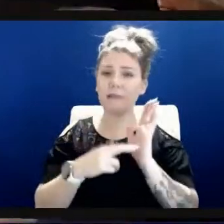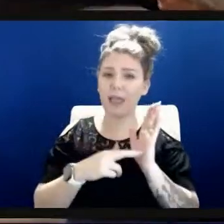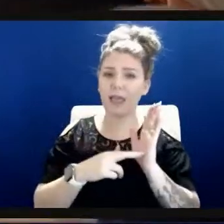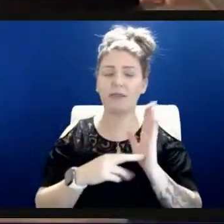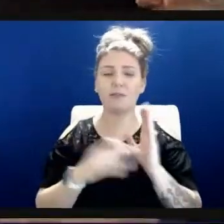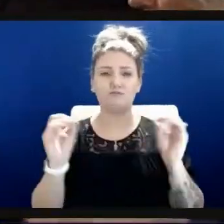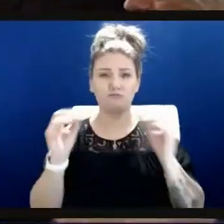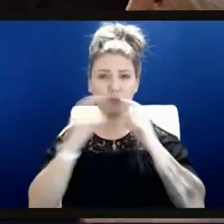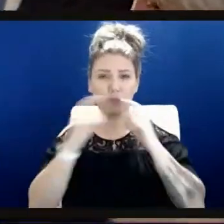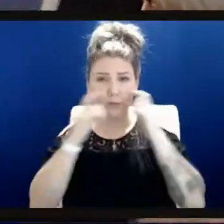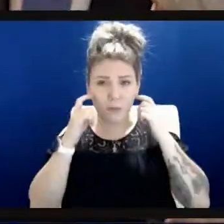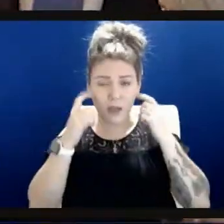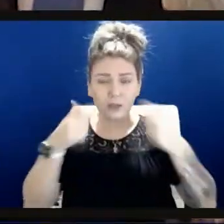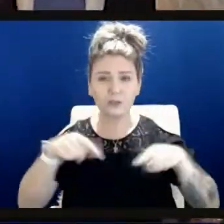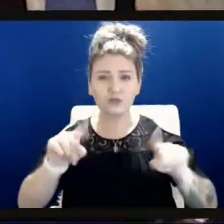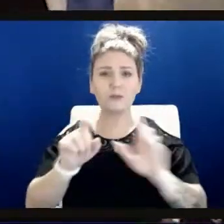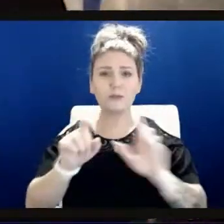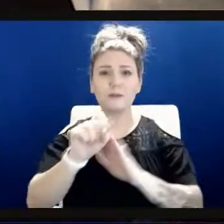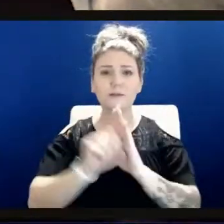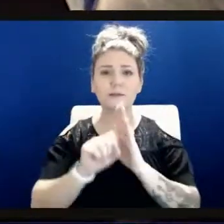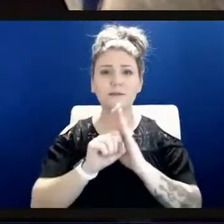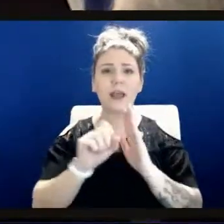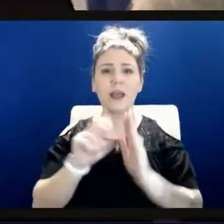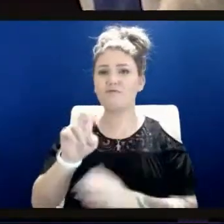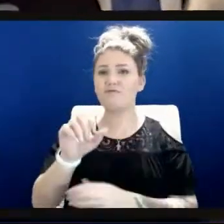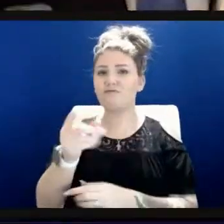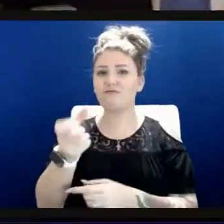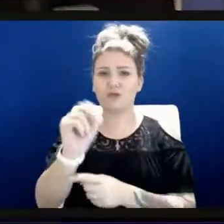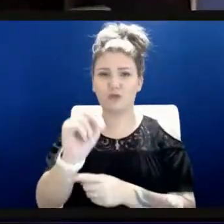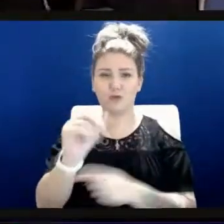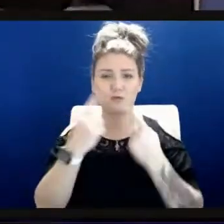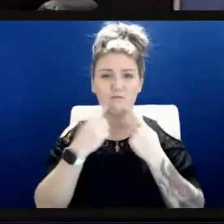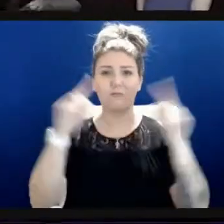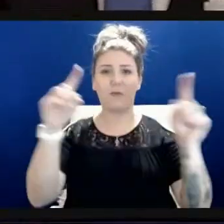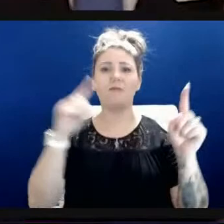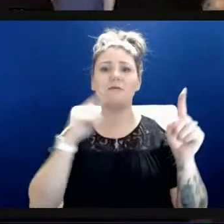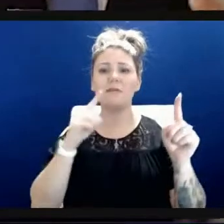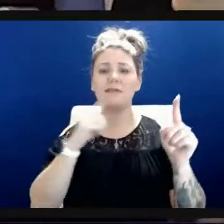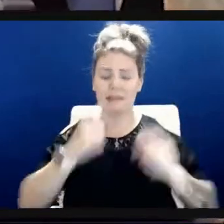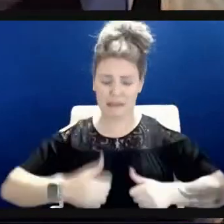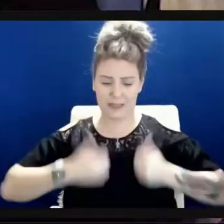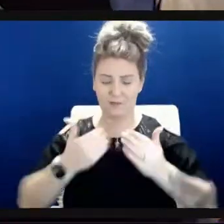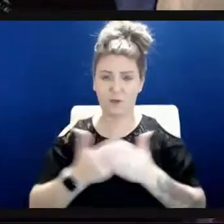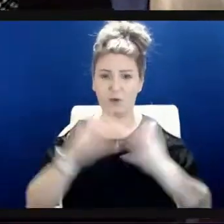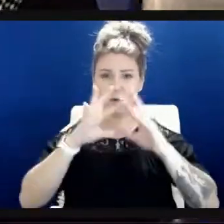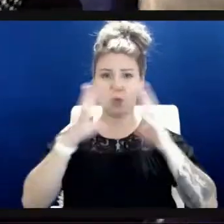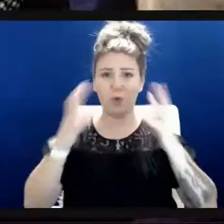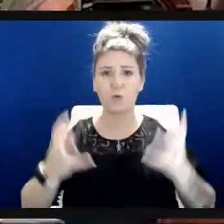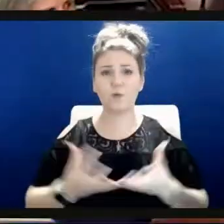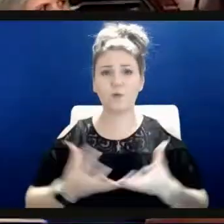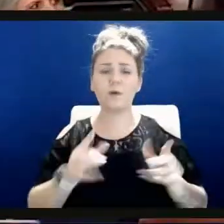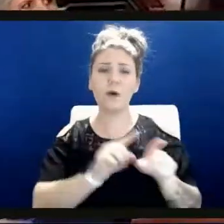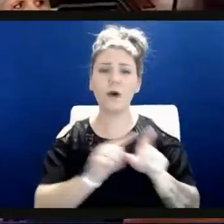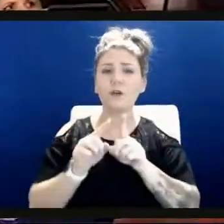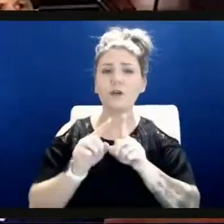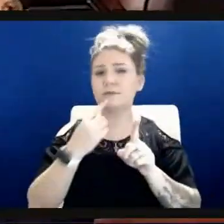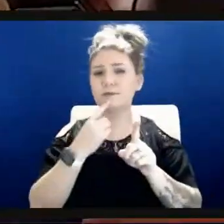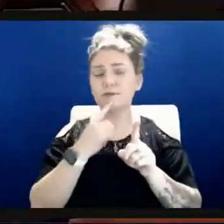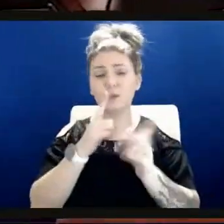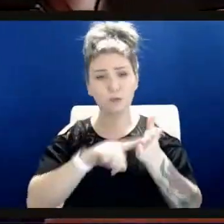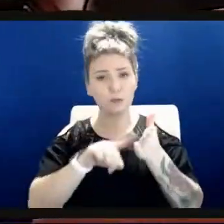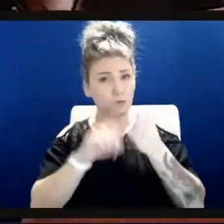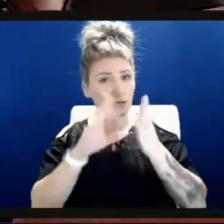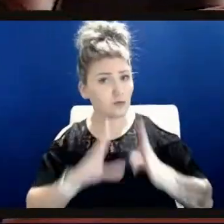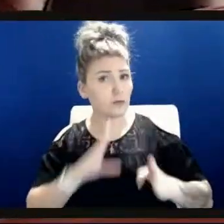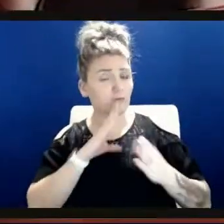Capitol. Last night, the president talked about living in this new world by also saying that researchers are close to having the